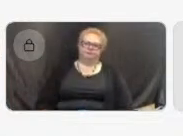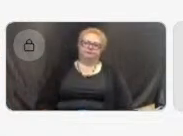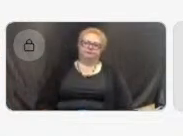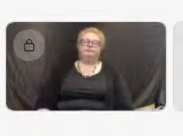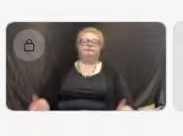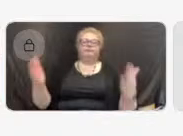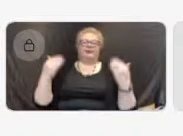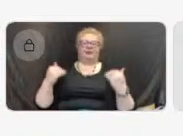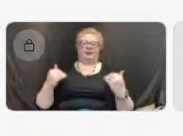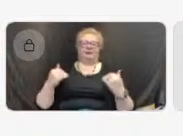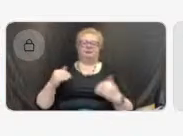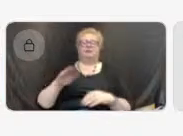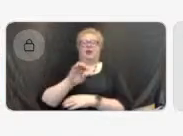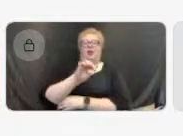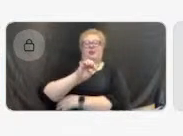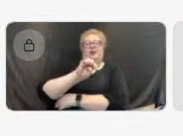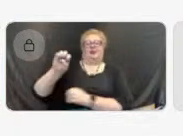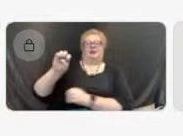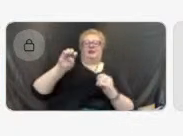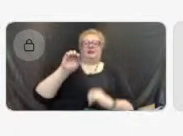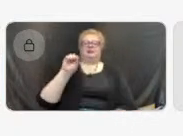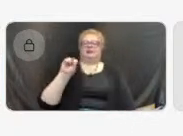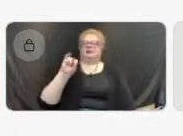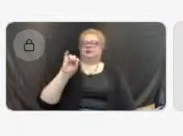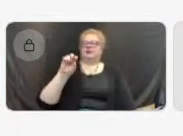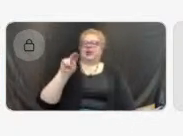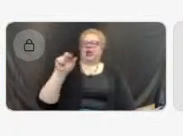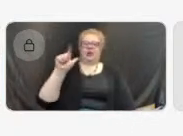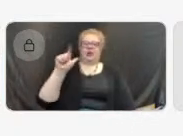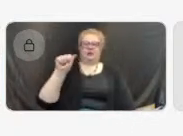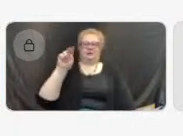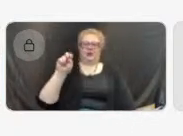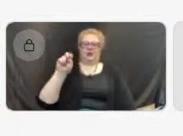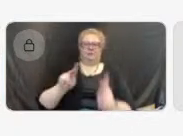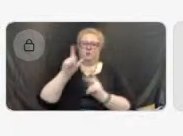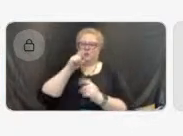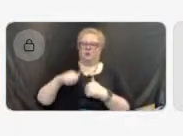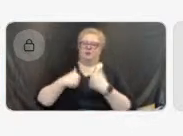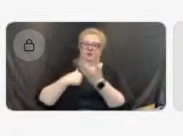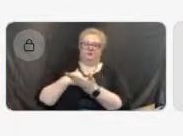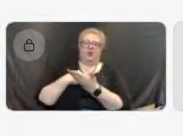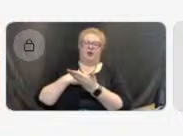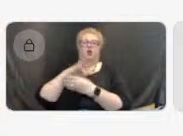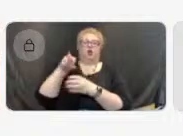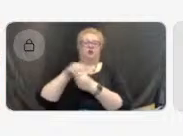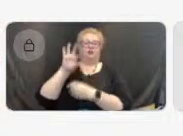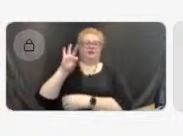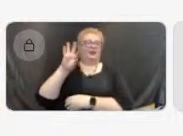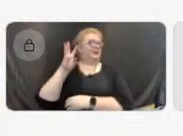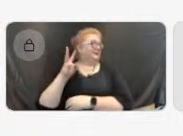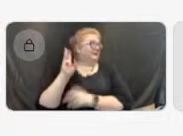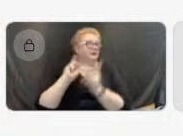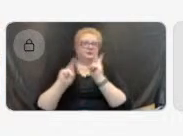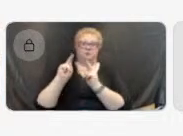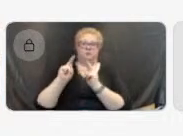On the east side, the residents of Sienna Lake, including 96% of them that signed these